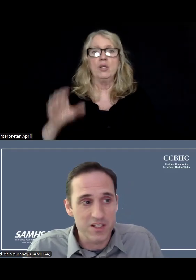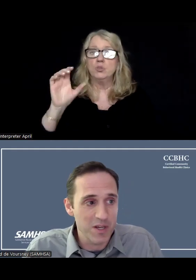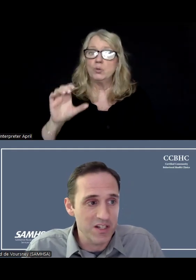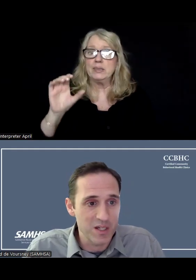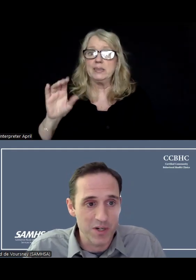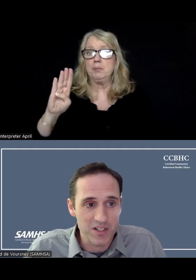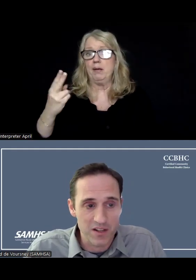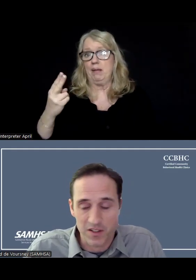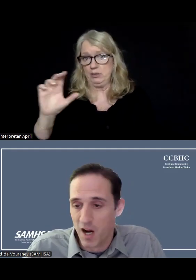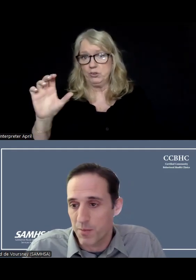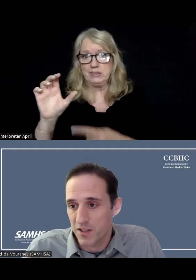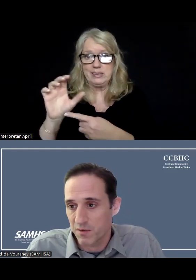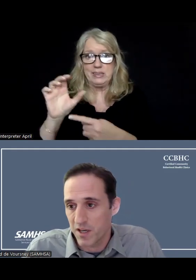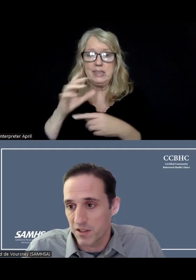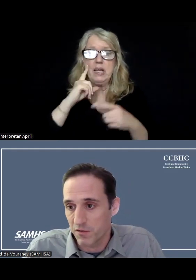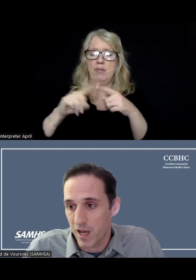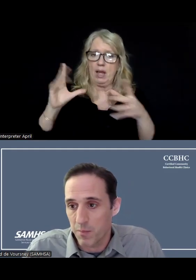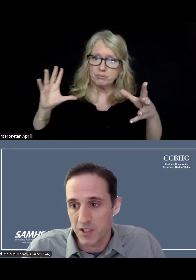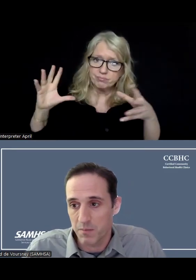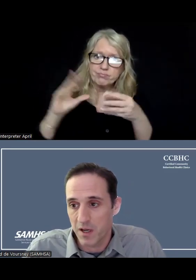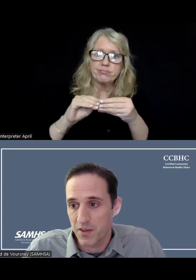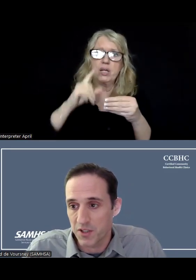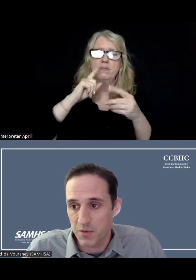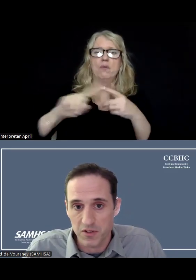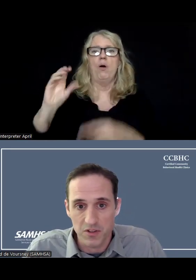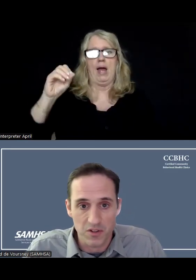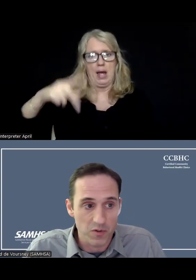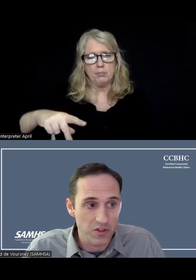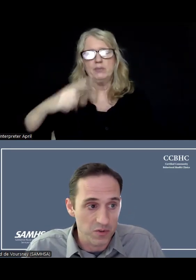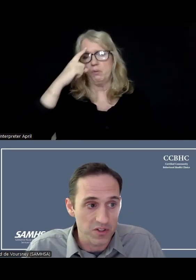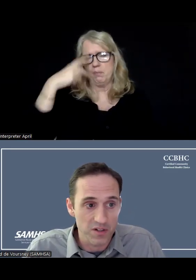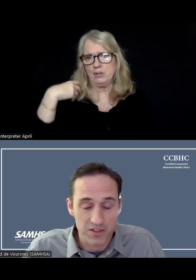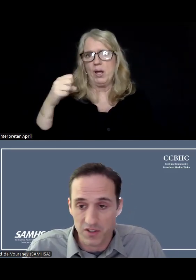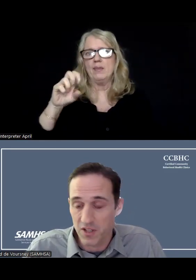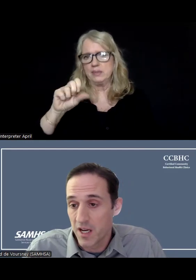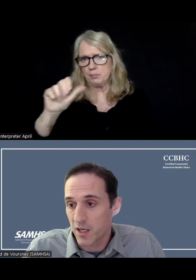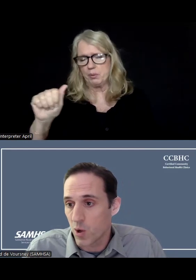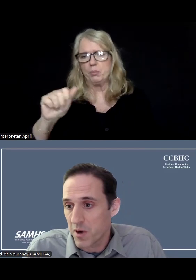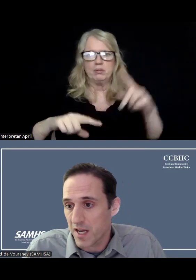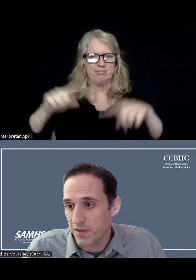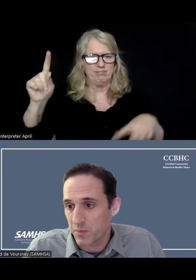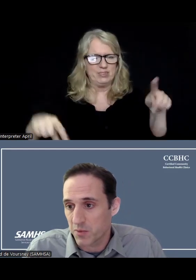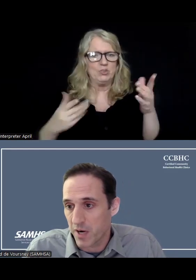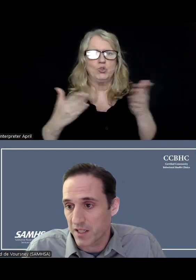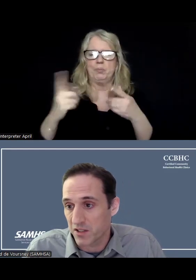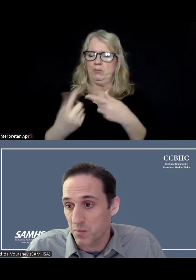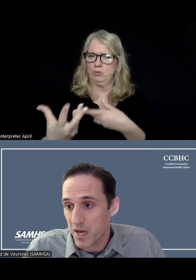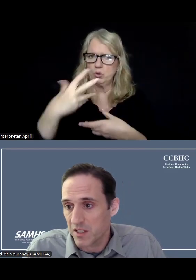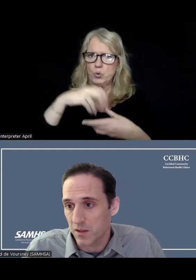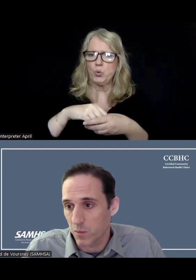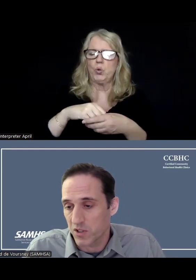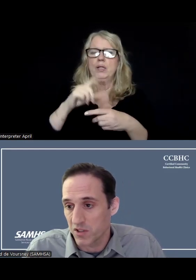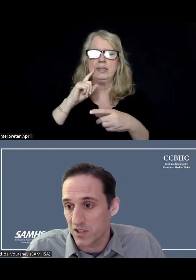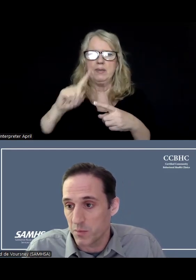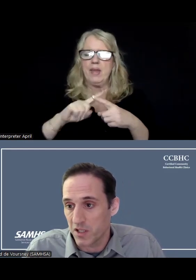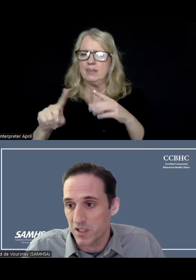A CCBHC brings together a comprehensive range of outpatient mental health and substance use disorder services, incorporating evidence-based practices and